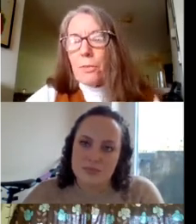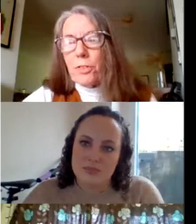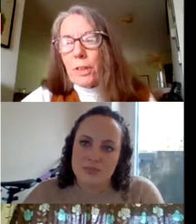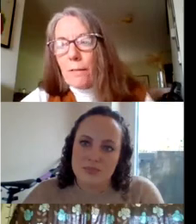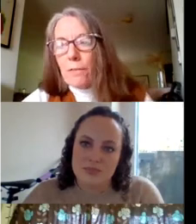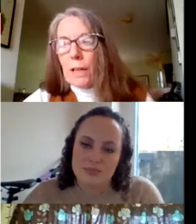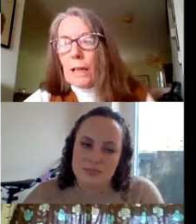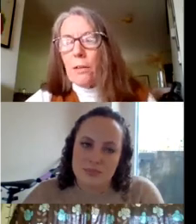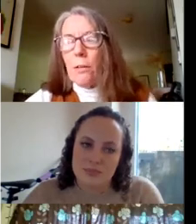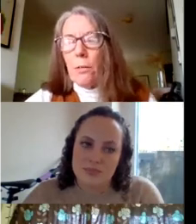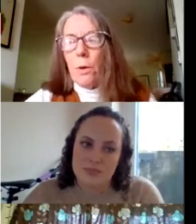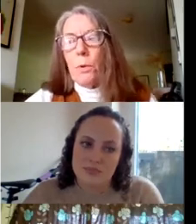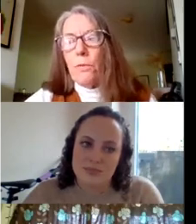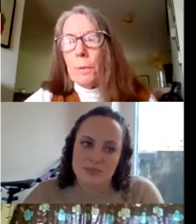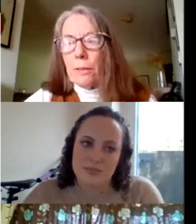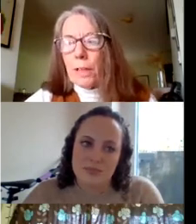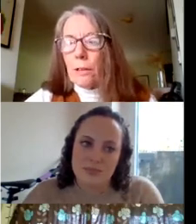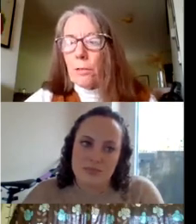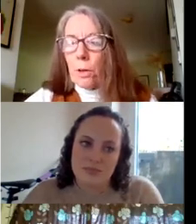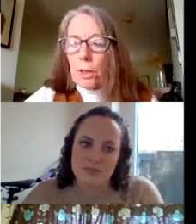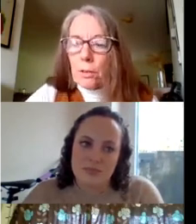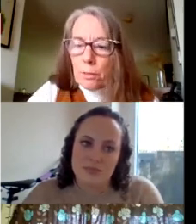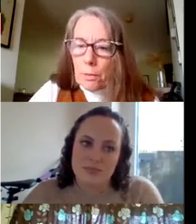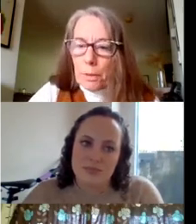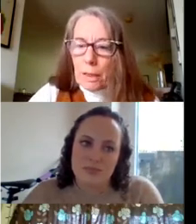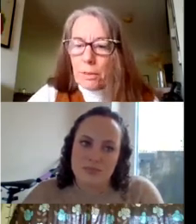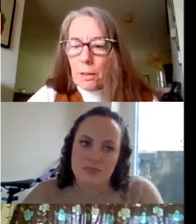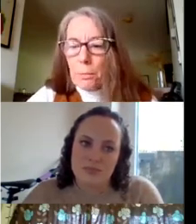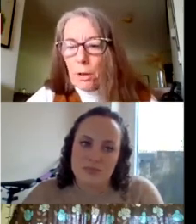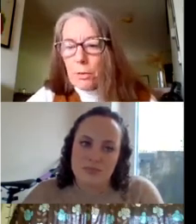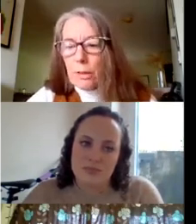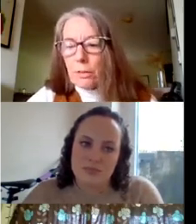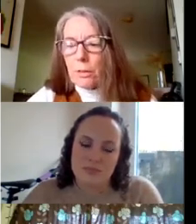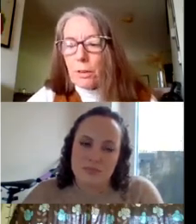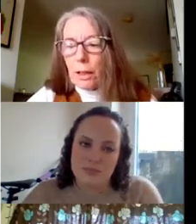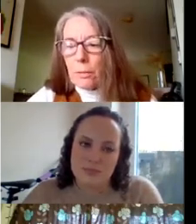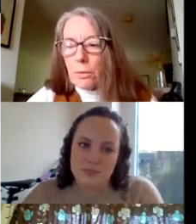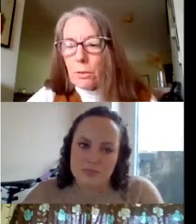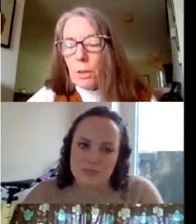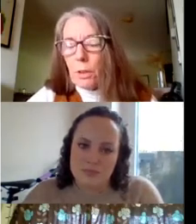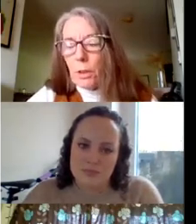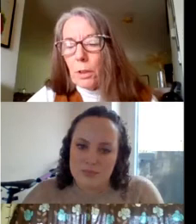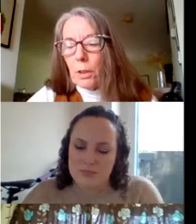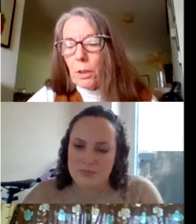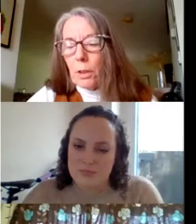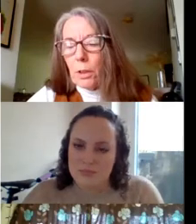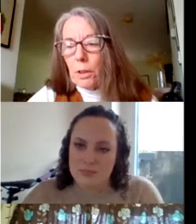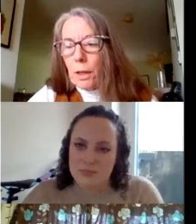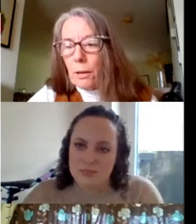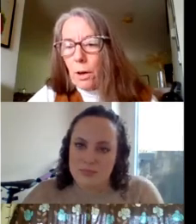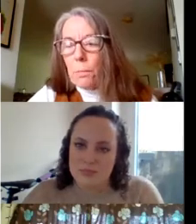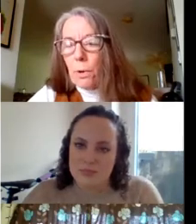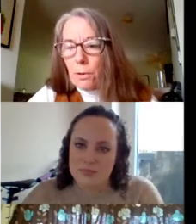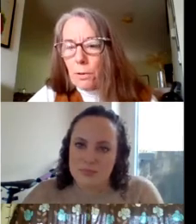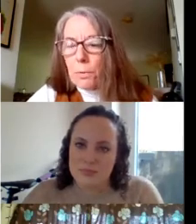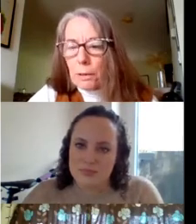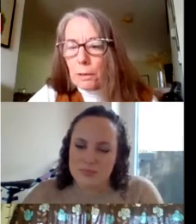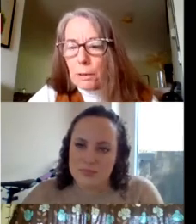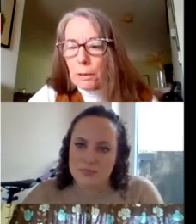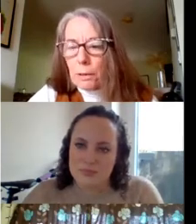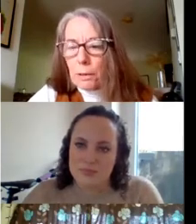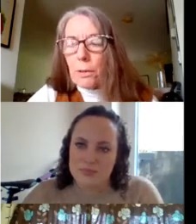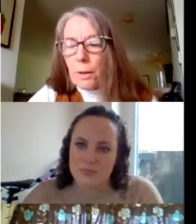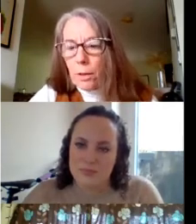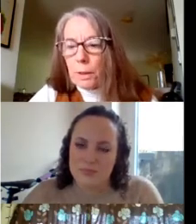member of staff in what would have been Stanley Royd, I'm guessing, in more recent times. You may all be more familiar with